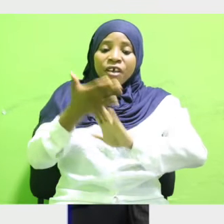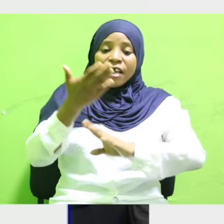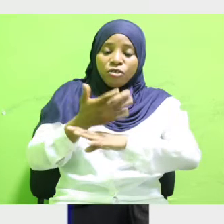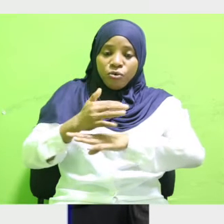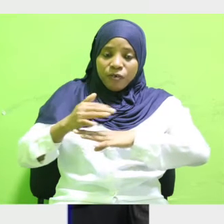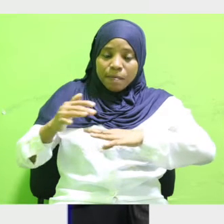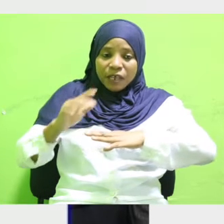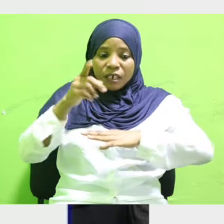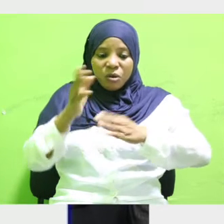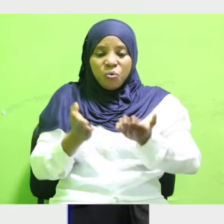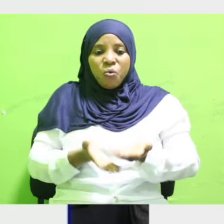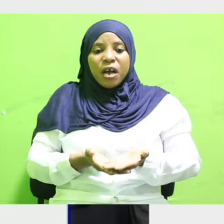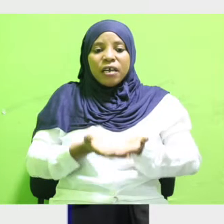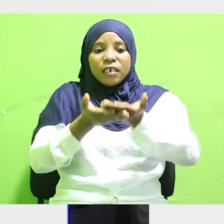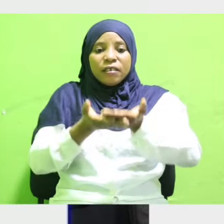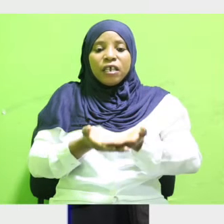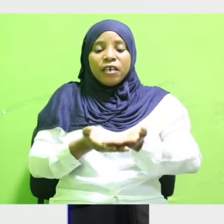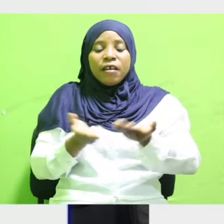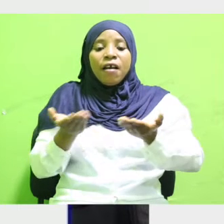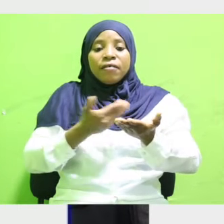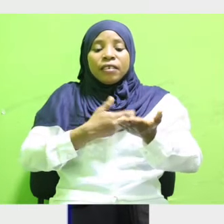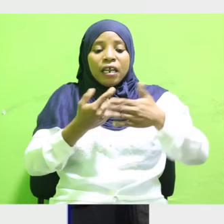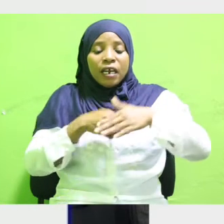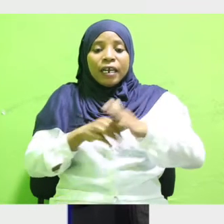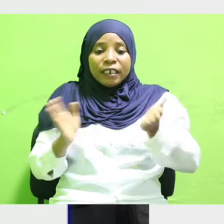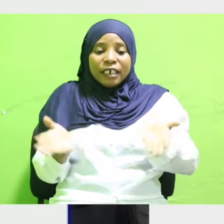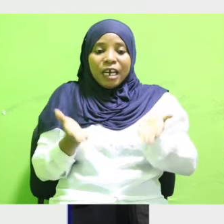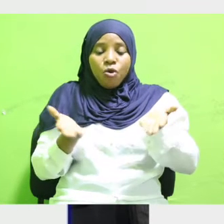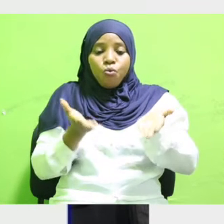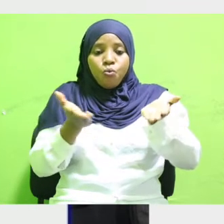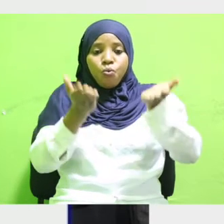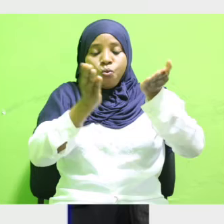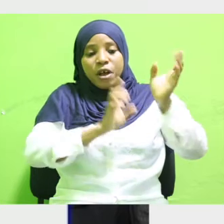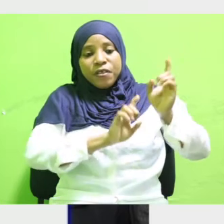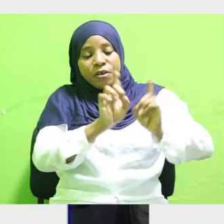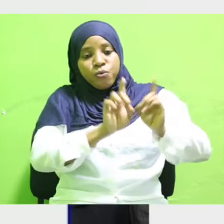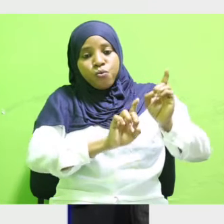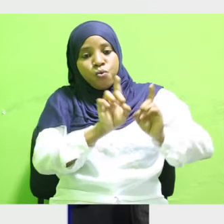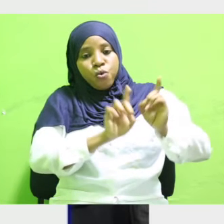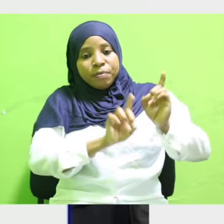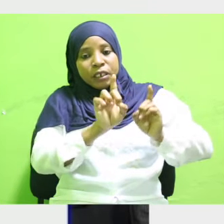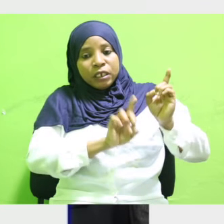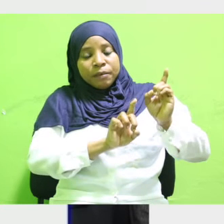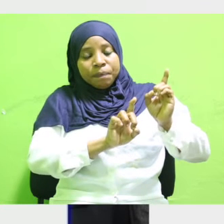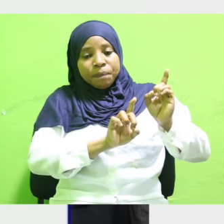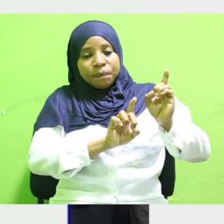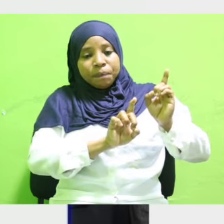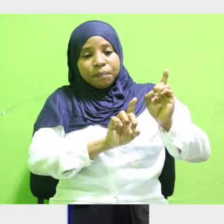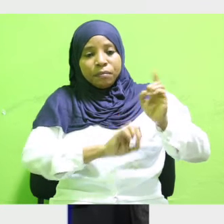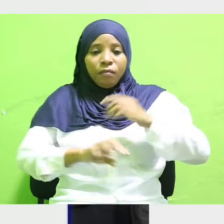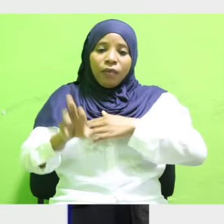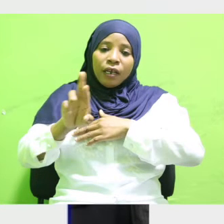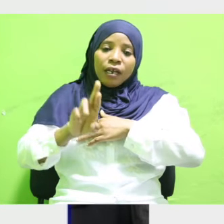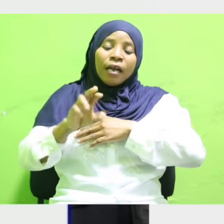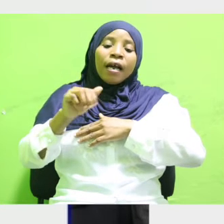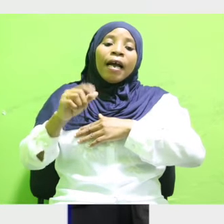anywhere. Or you can see in seedlings the radicle. The radicle